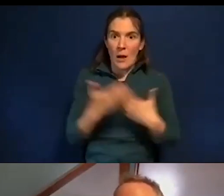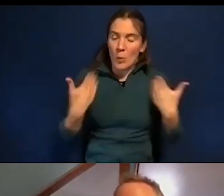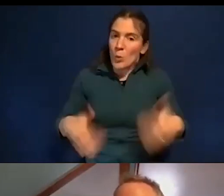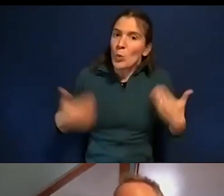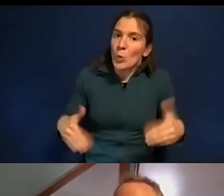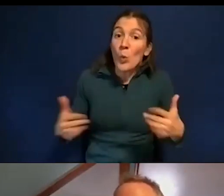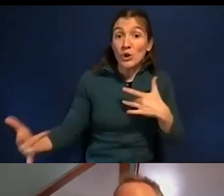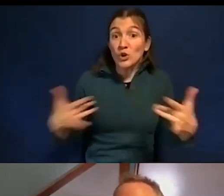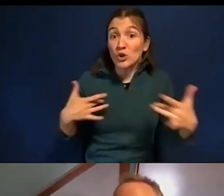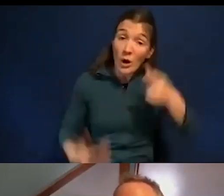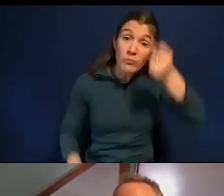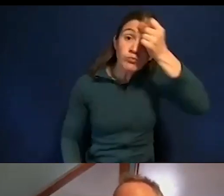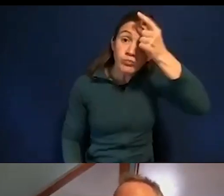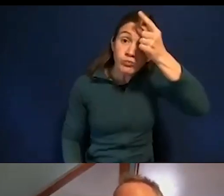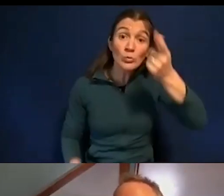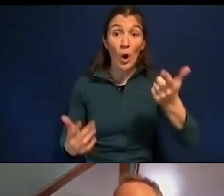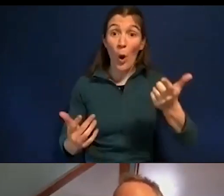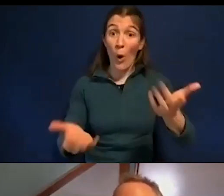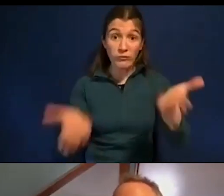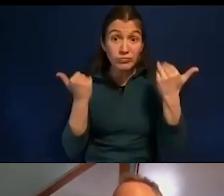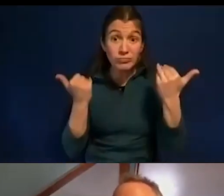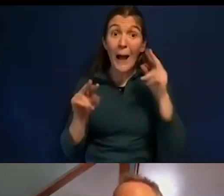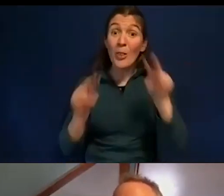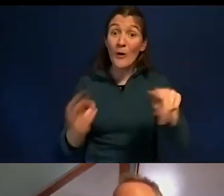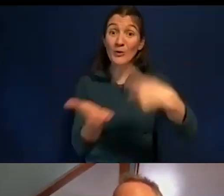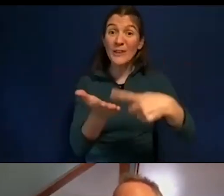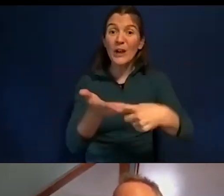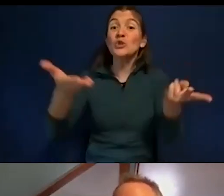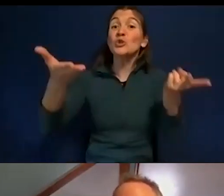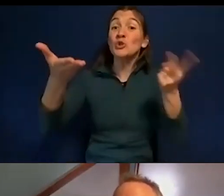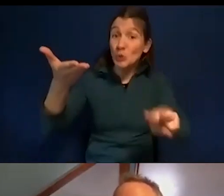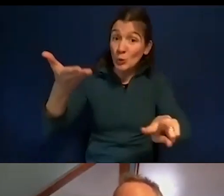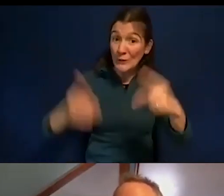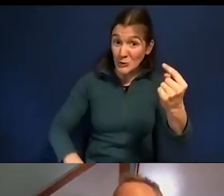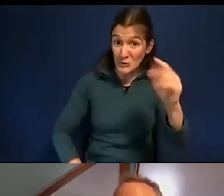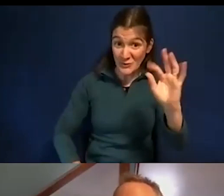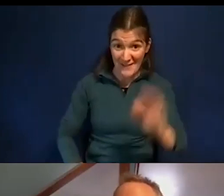for a good reason. So I look forward to that discussion.